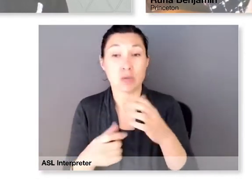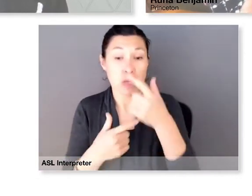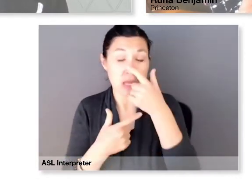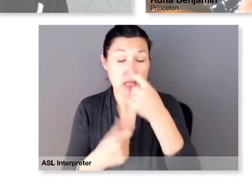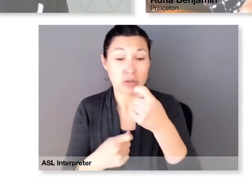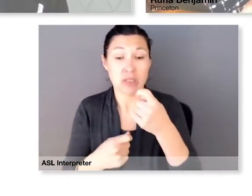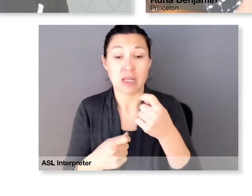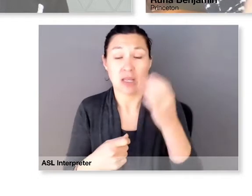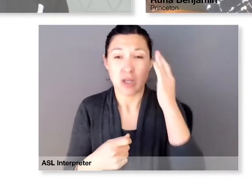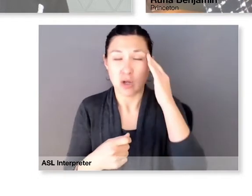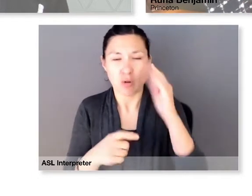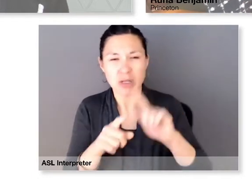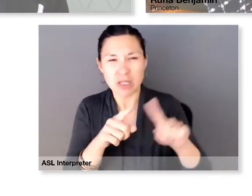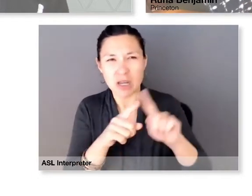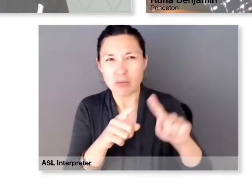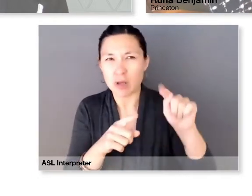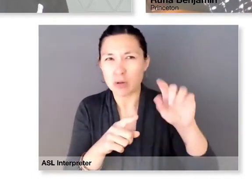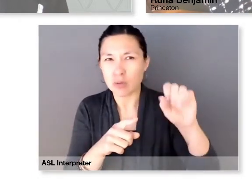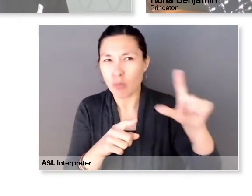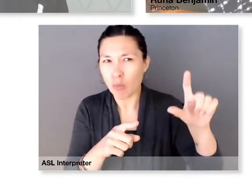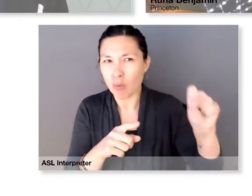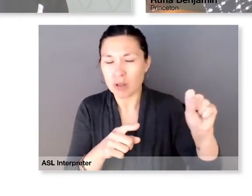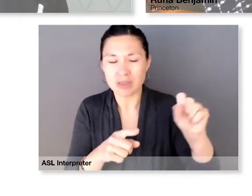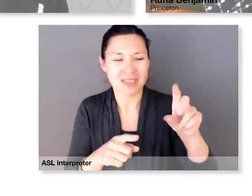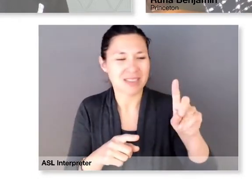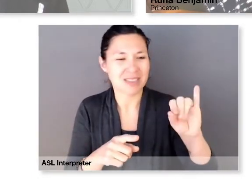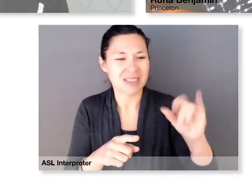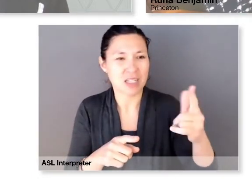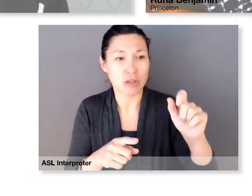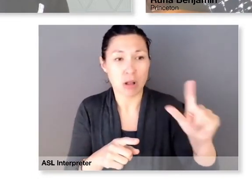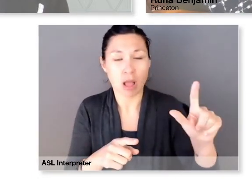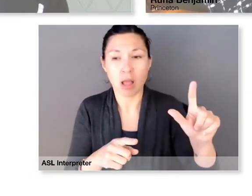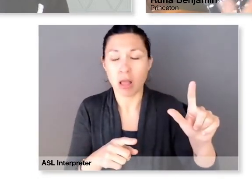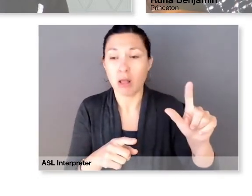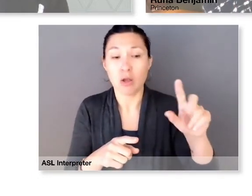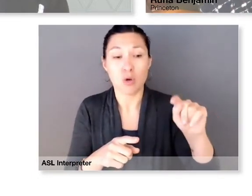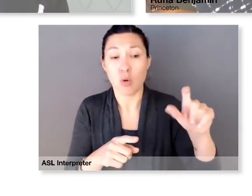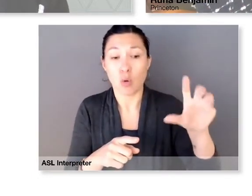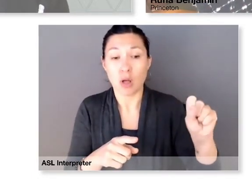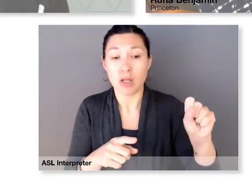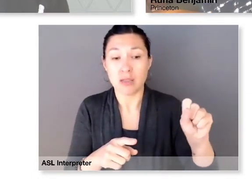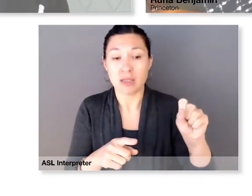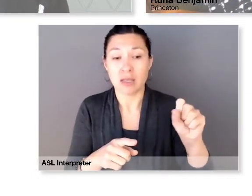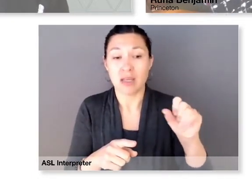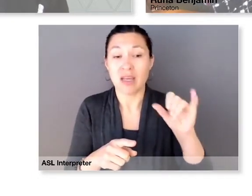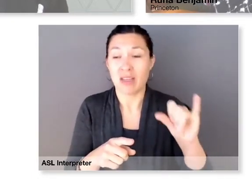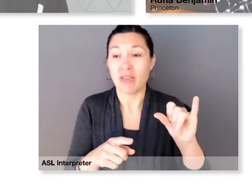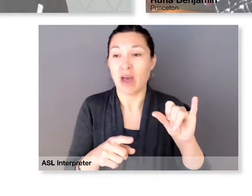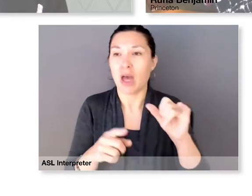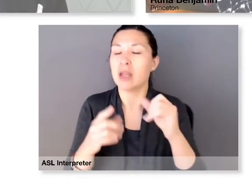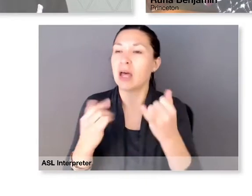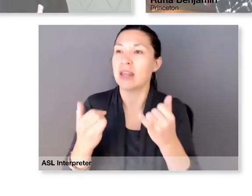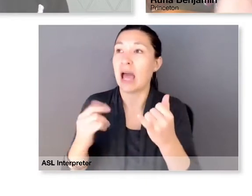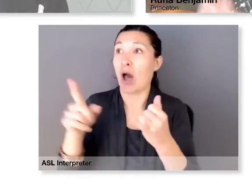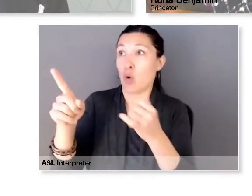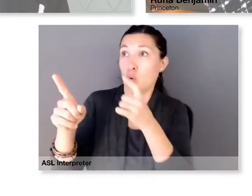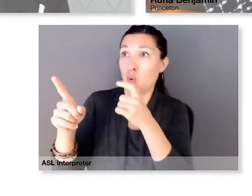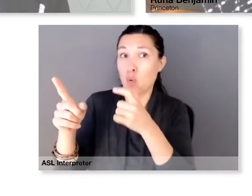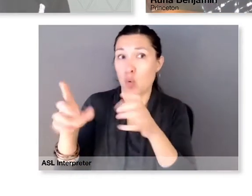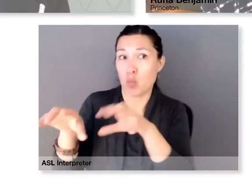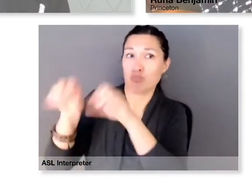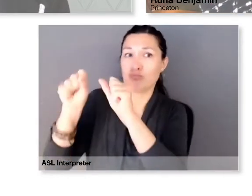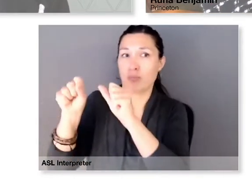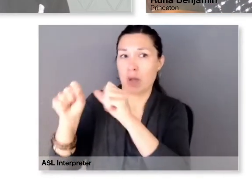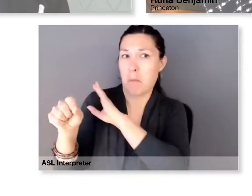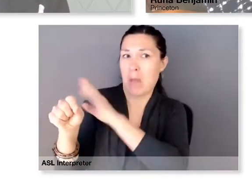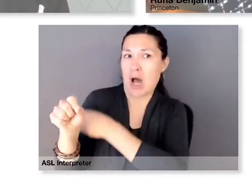digital tools are turned back on those who wield power and who monopolize resources. Sometimes in